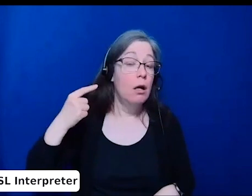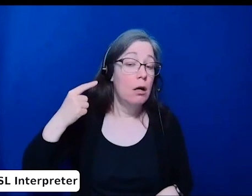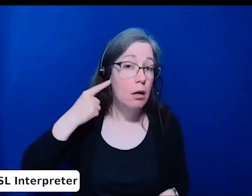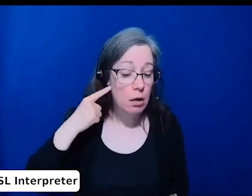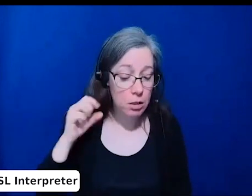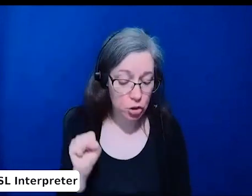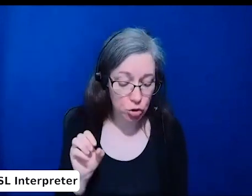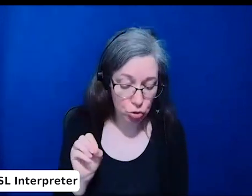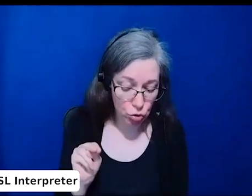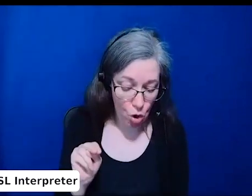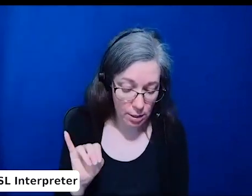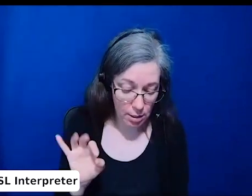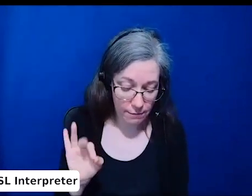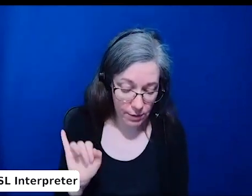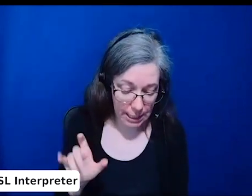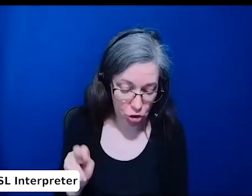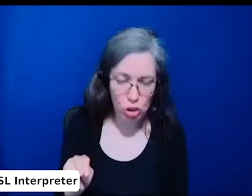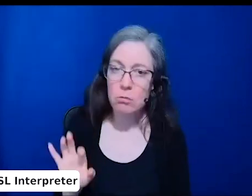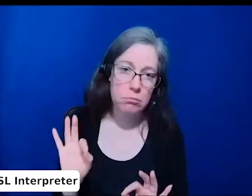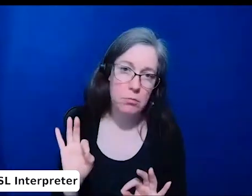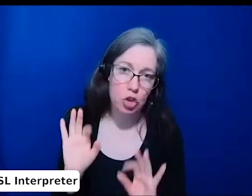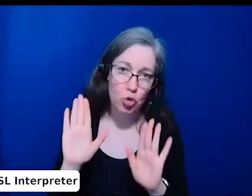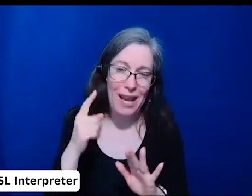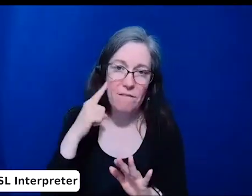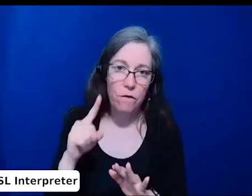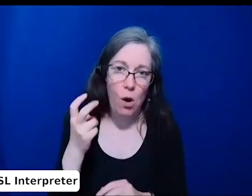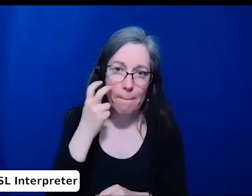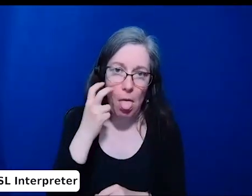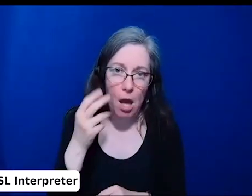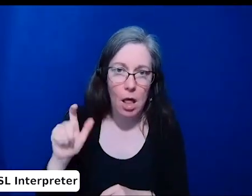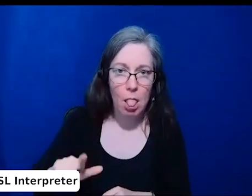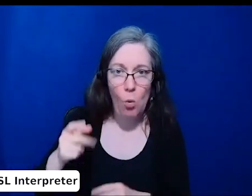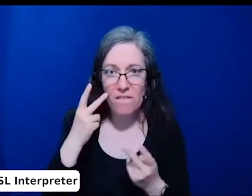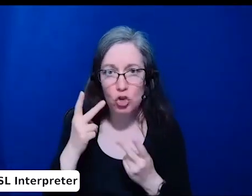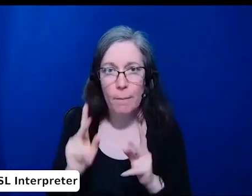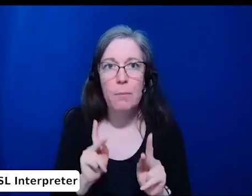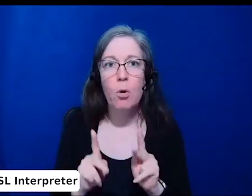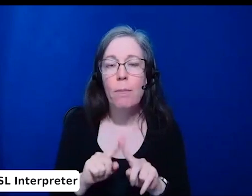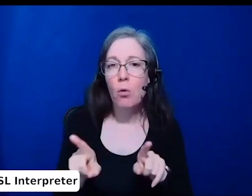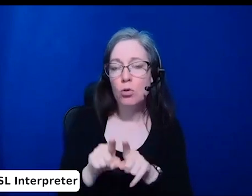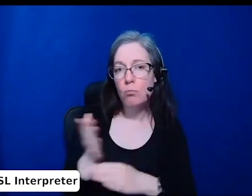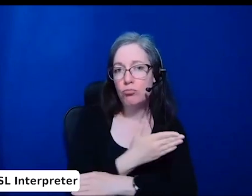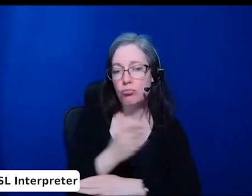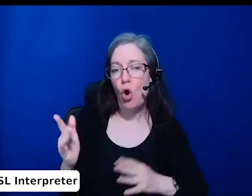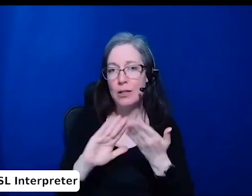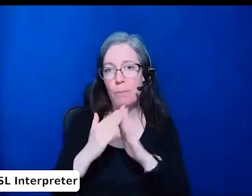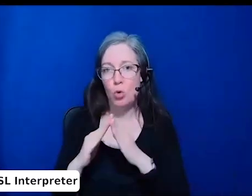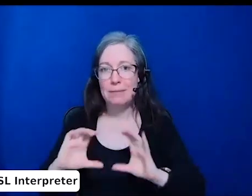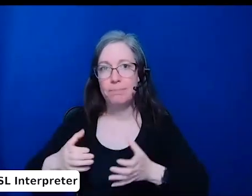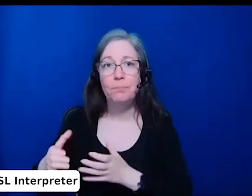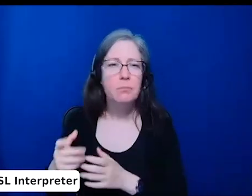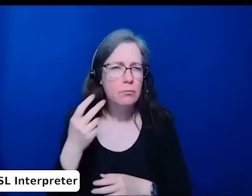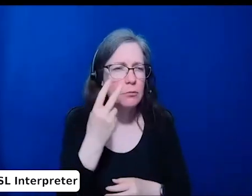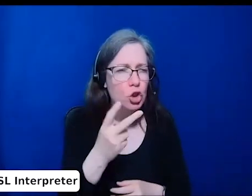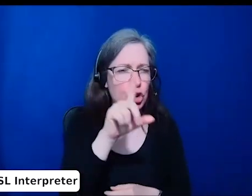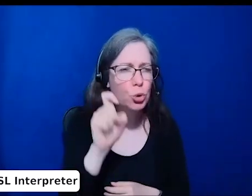we believe, great for blind low vision folks and also for broader communities. Two questions we wanted to answer in our